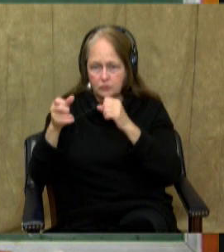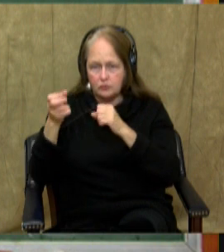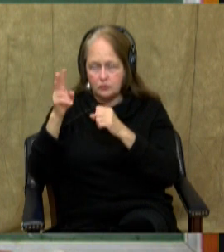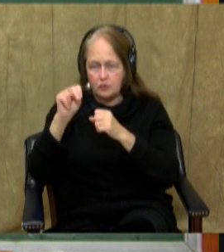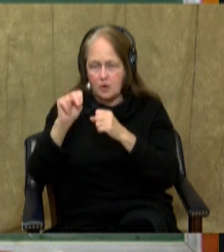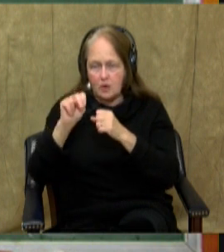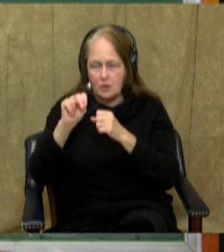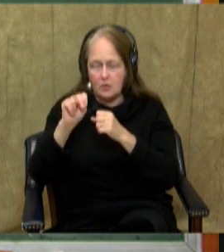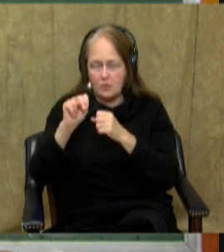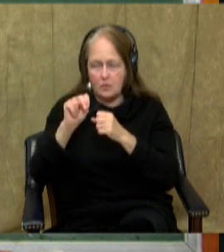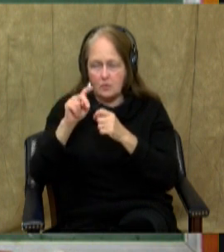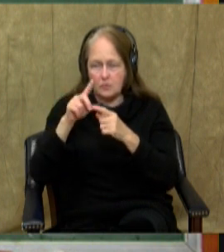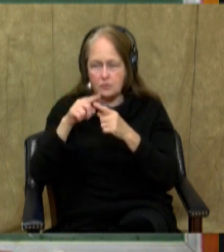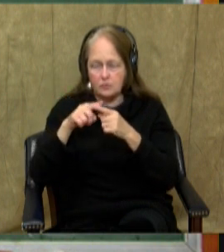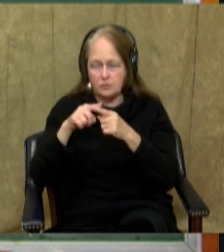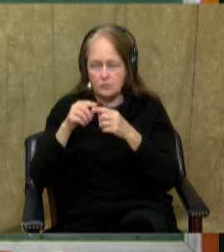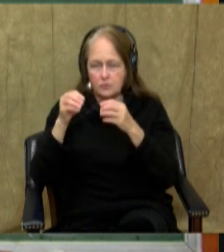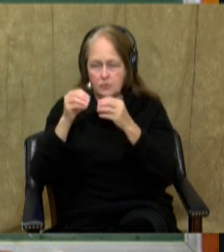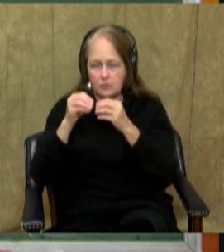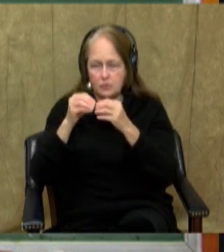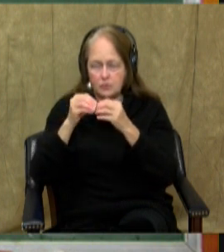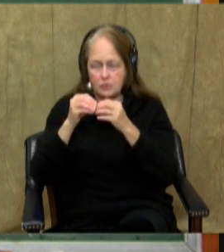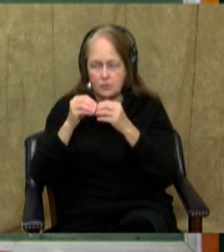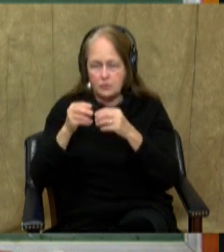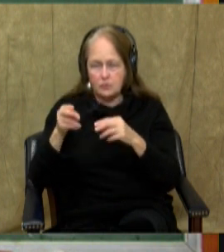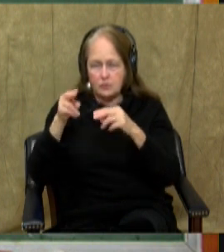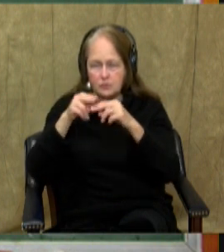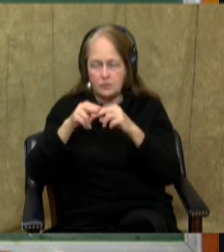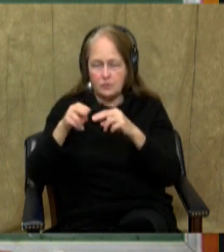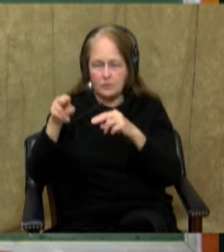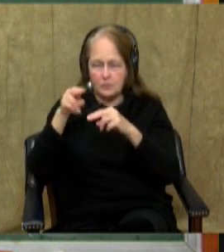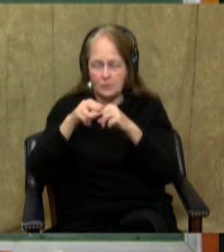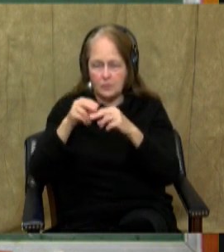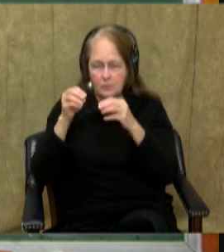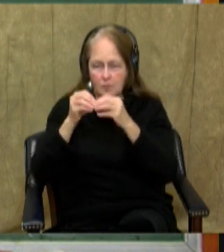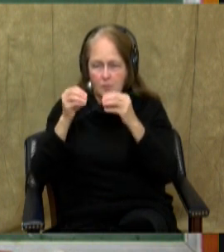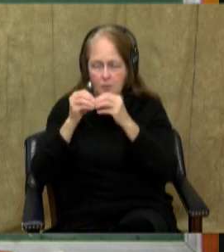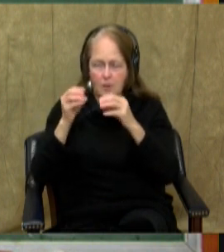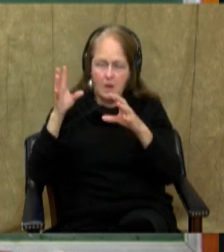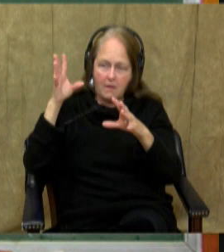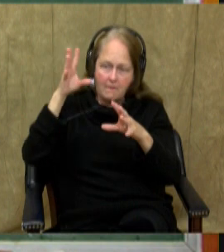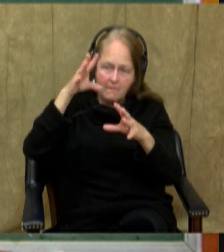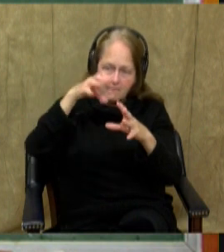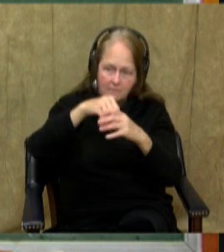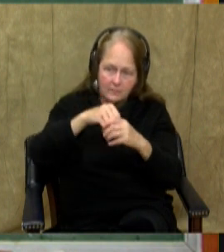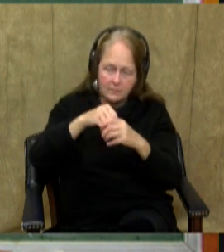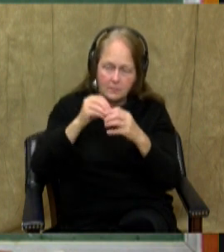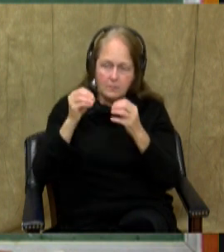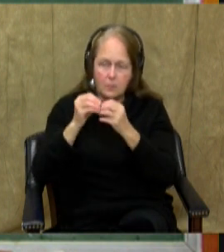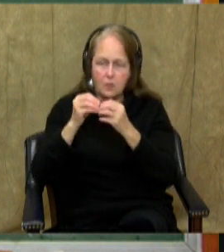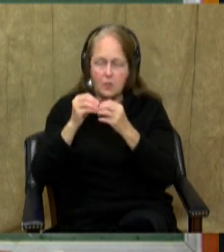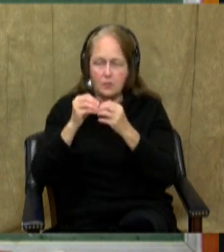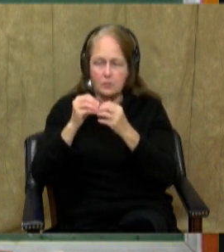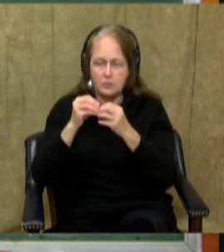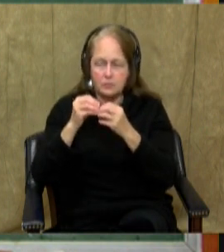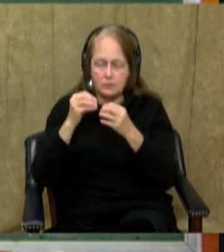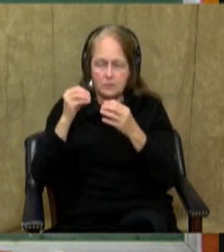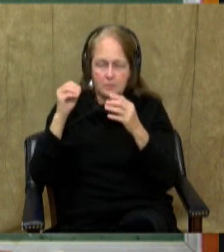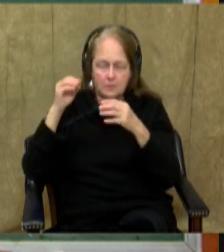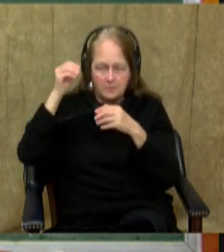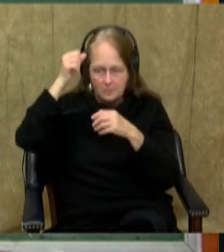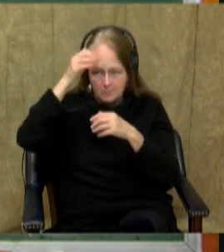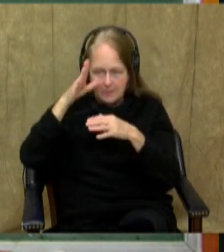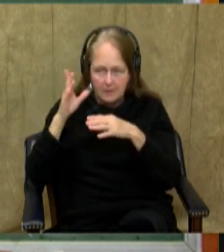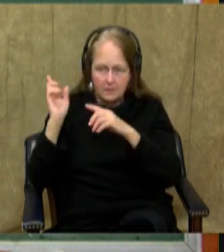a policy of escalation in the war. That basically means more involvement, more equipment, more